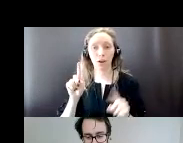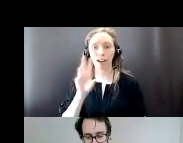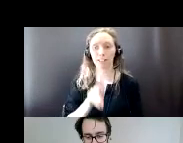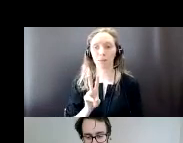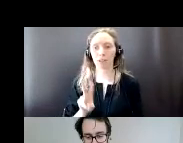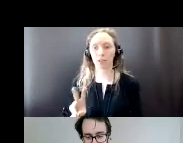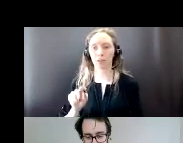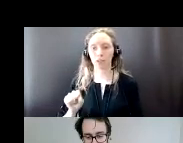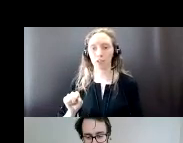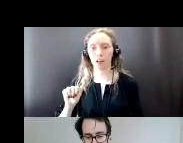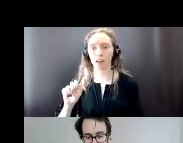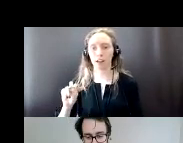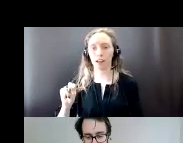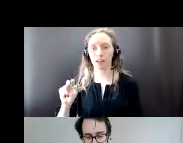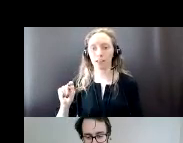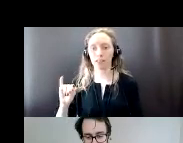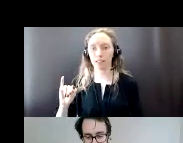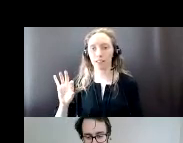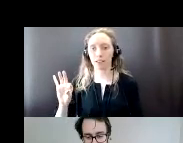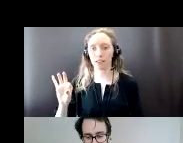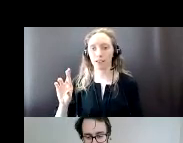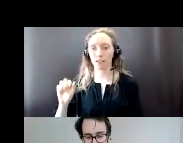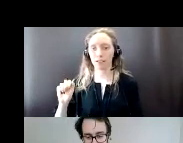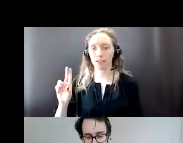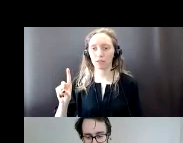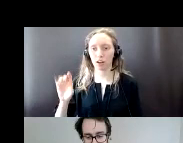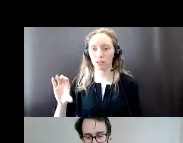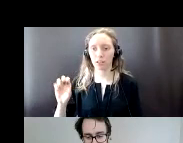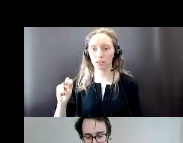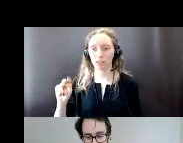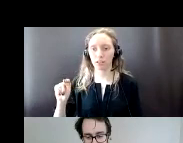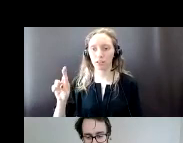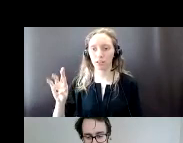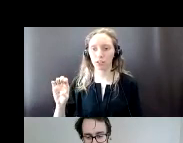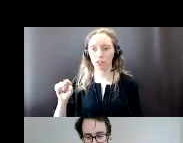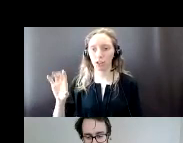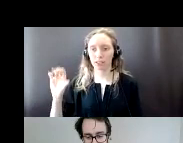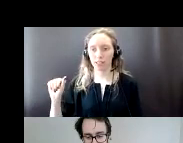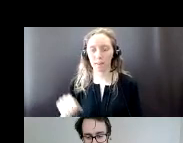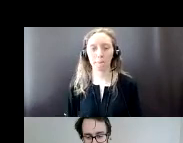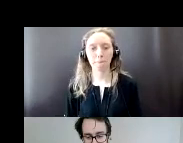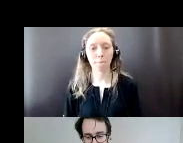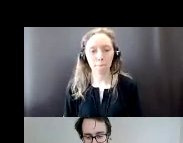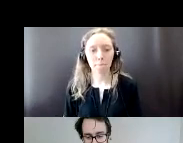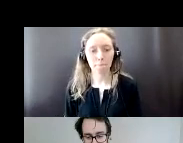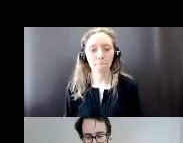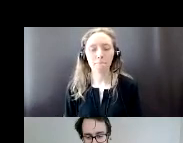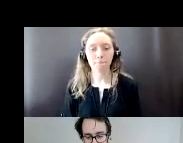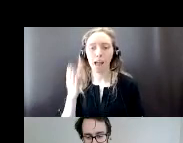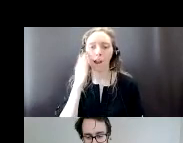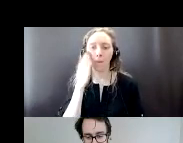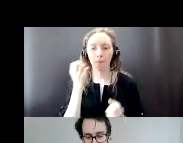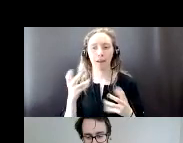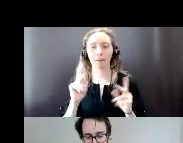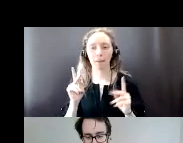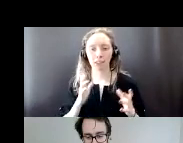www.antifraudcenter.ca. Important to note, just because I know from experience, a lot of consumers get a